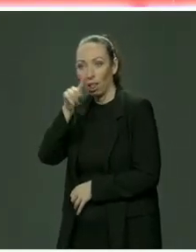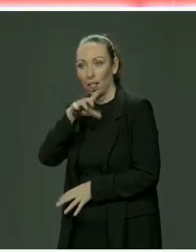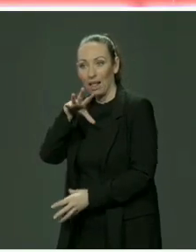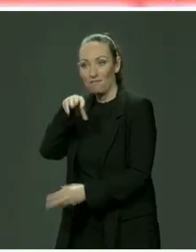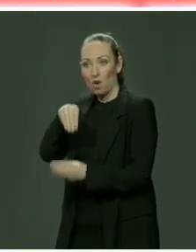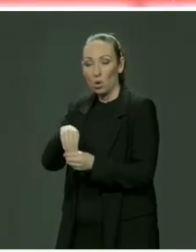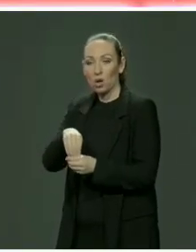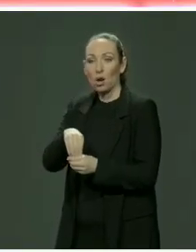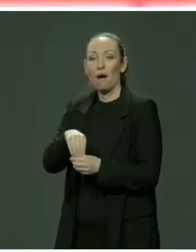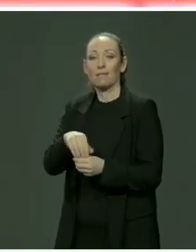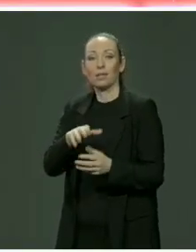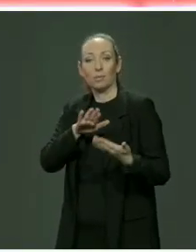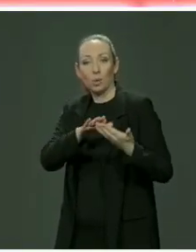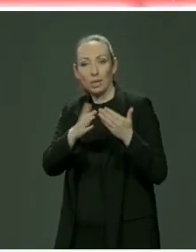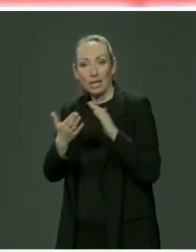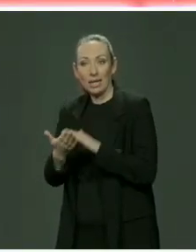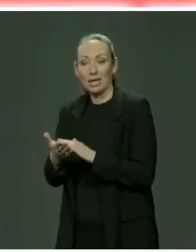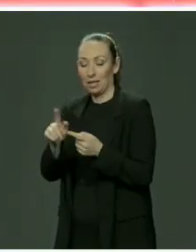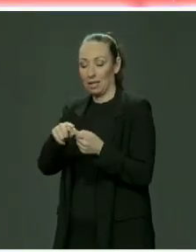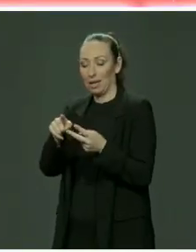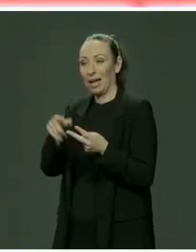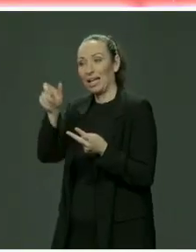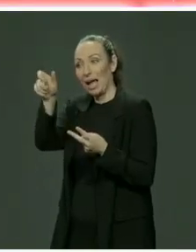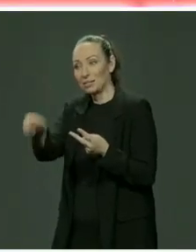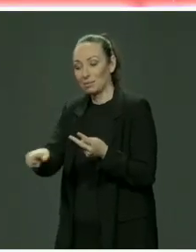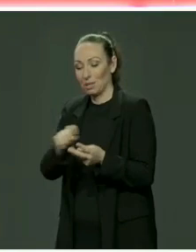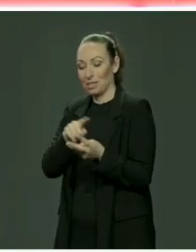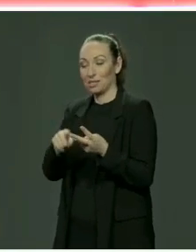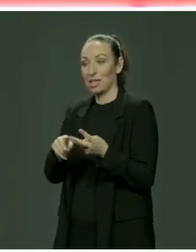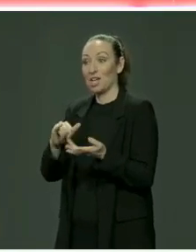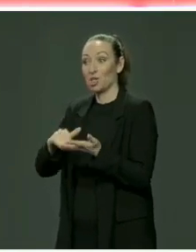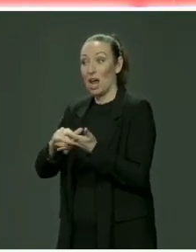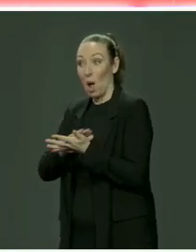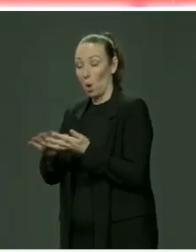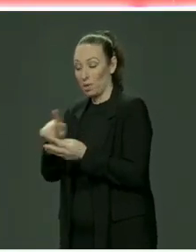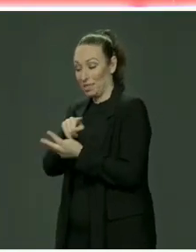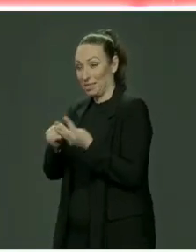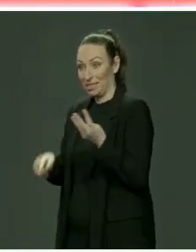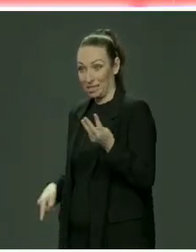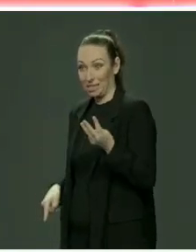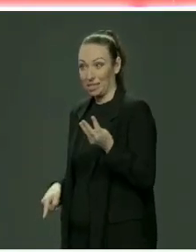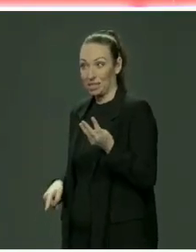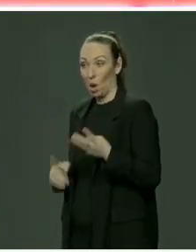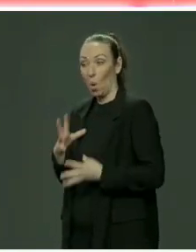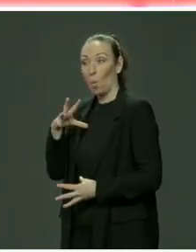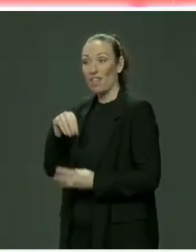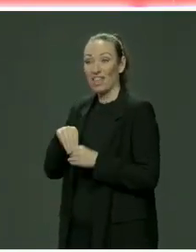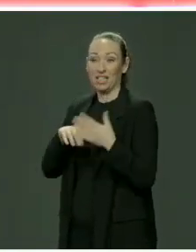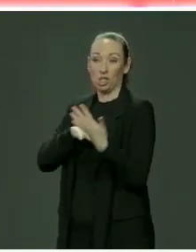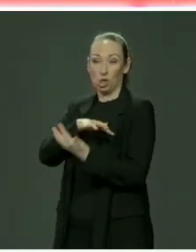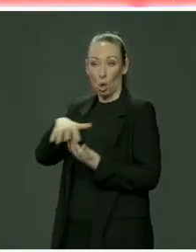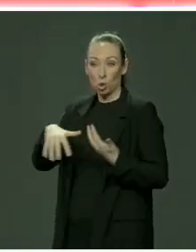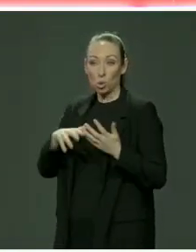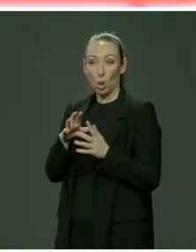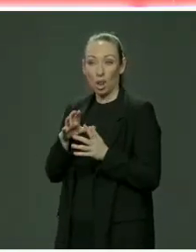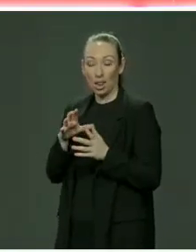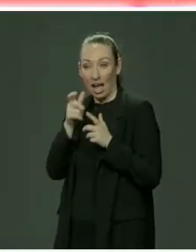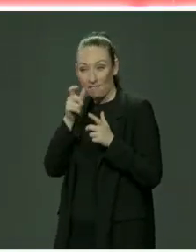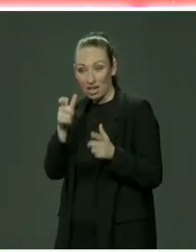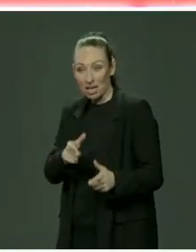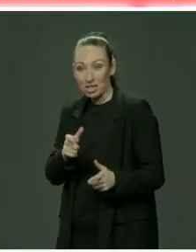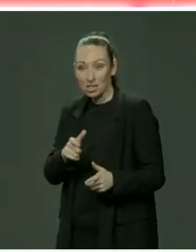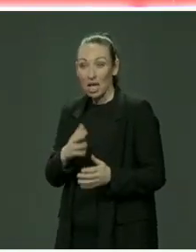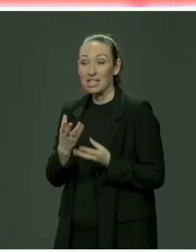and shareholders within the pillars of social and governance some of the worst ESG scores across